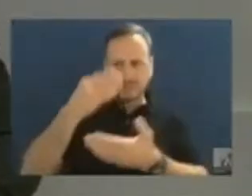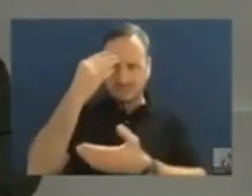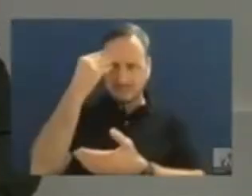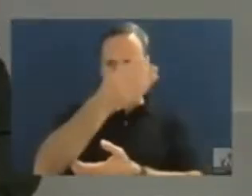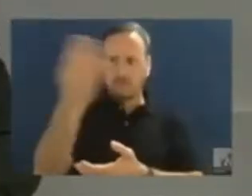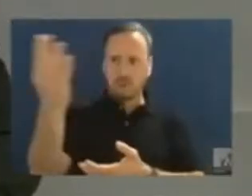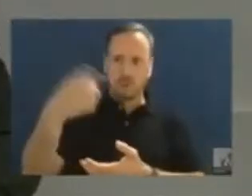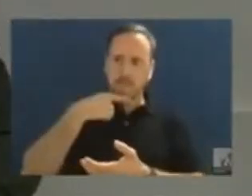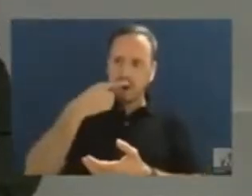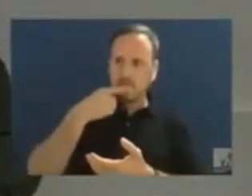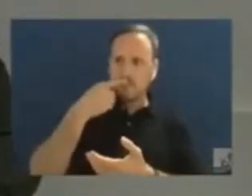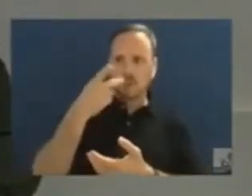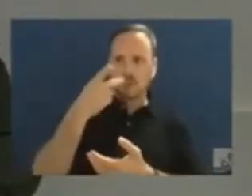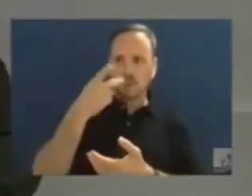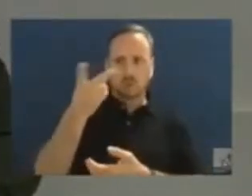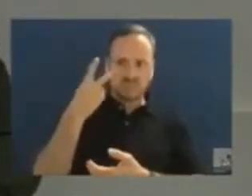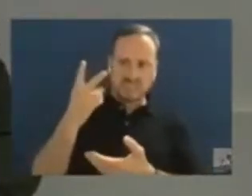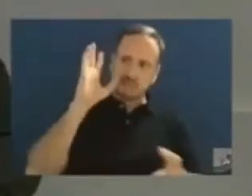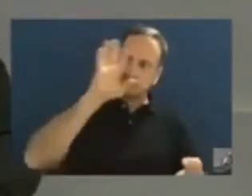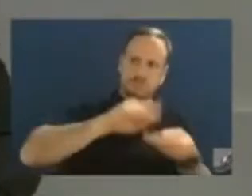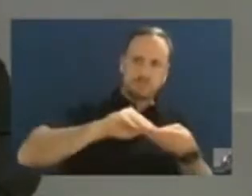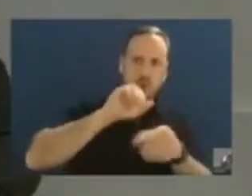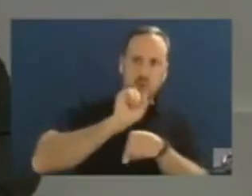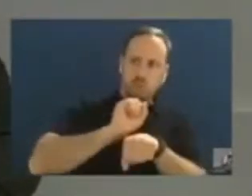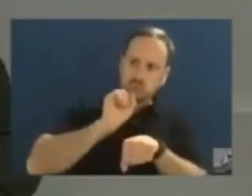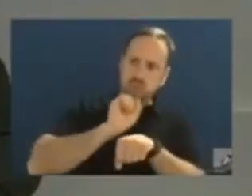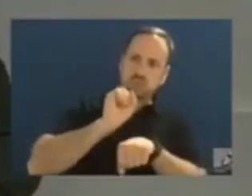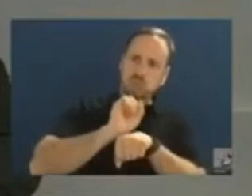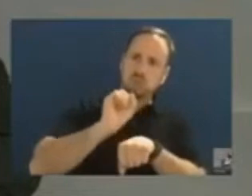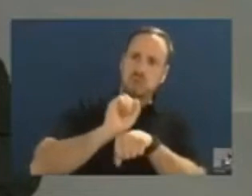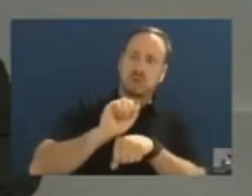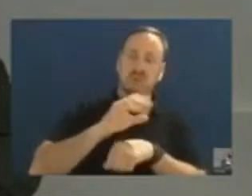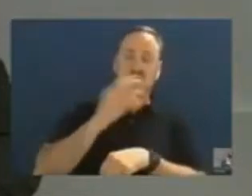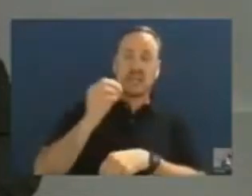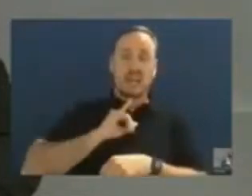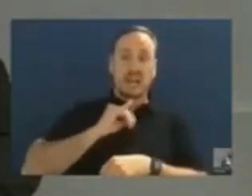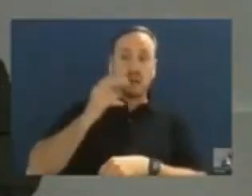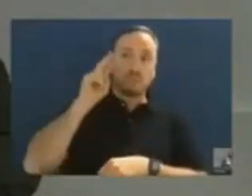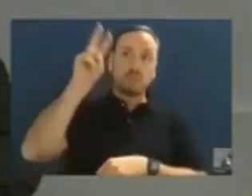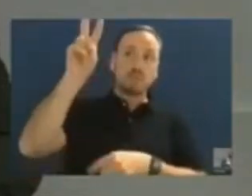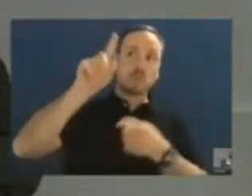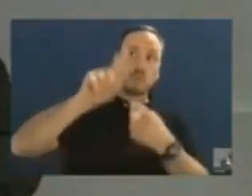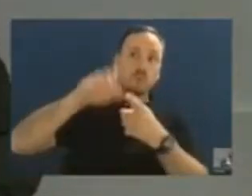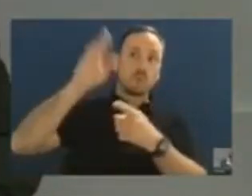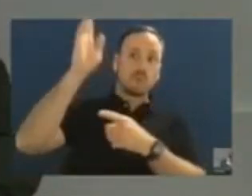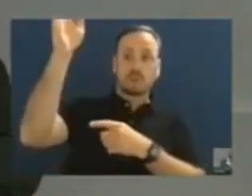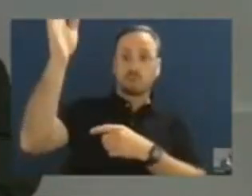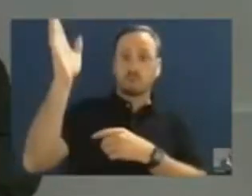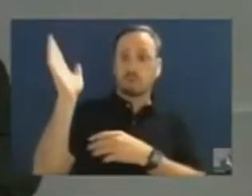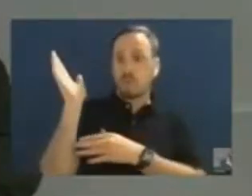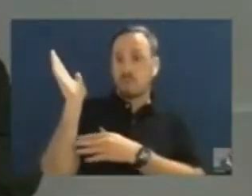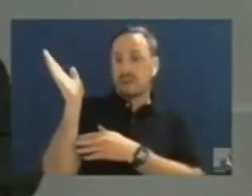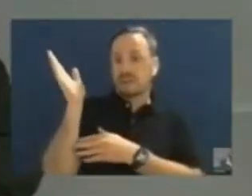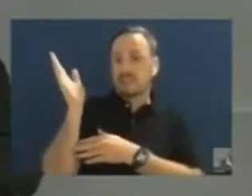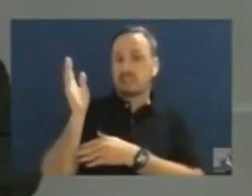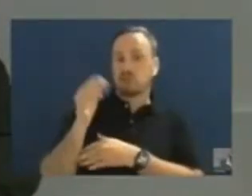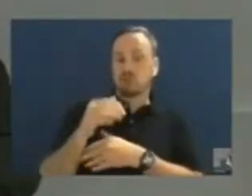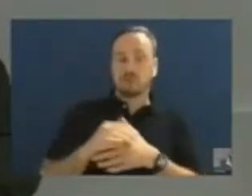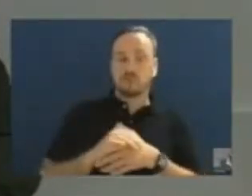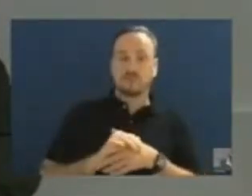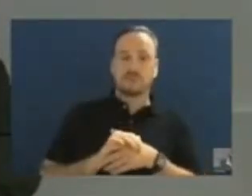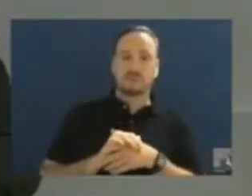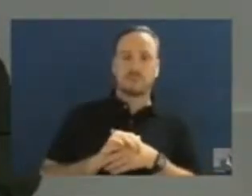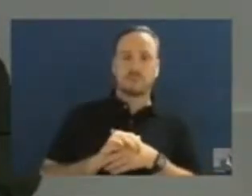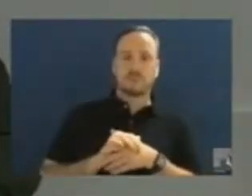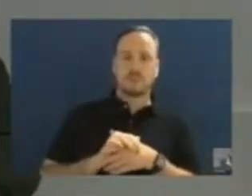much for that, and I'm looking forward to more presentations coming shortly. Thank you, Ms. G. All right, I just have one